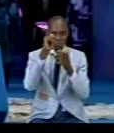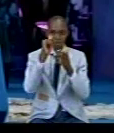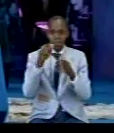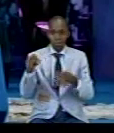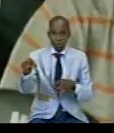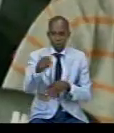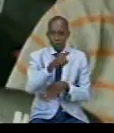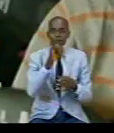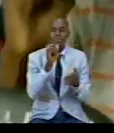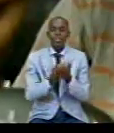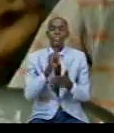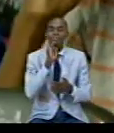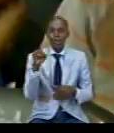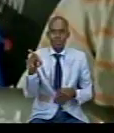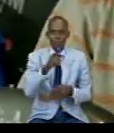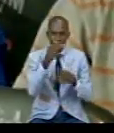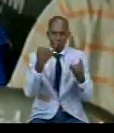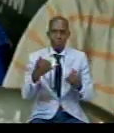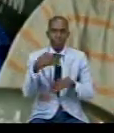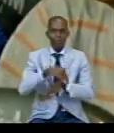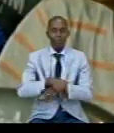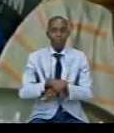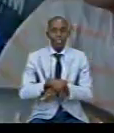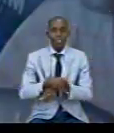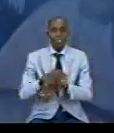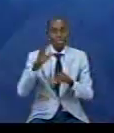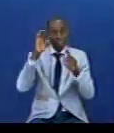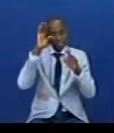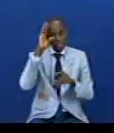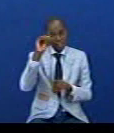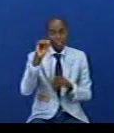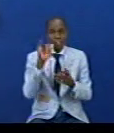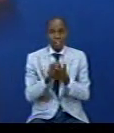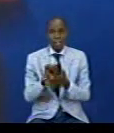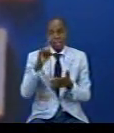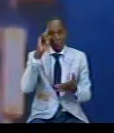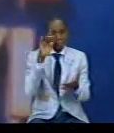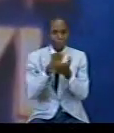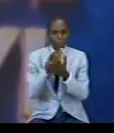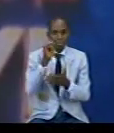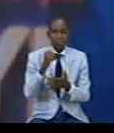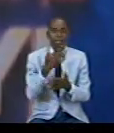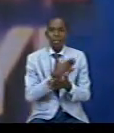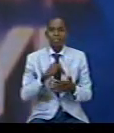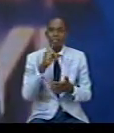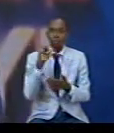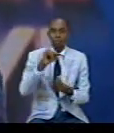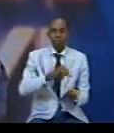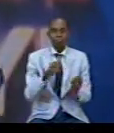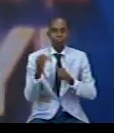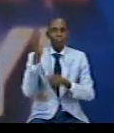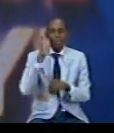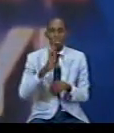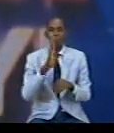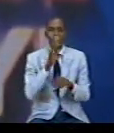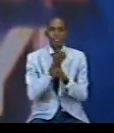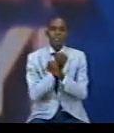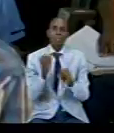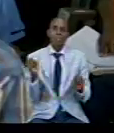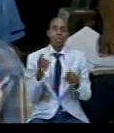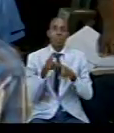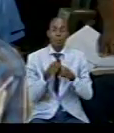you tonight. He that believeth and is baptized shall be saved.